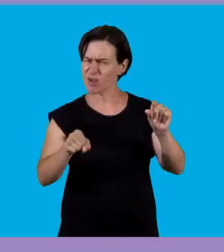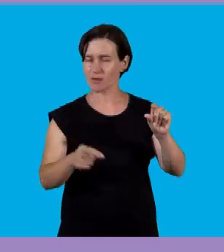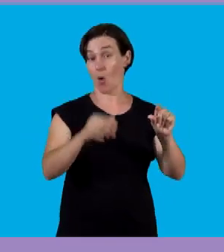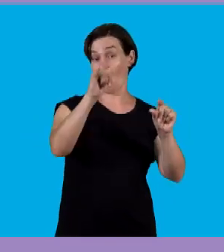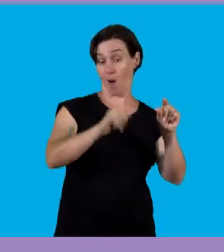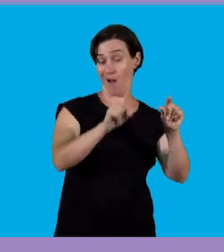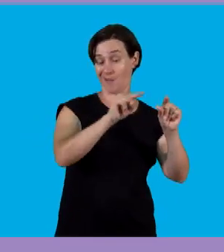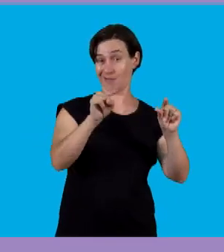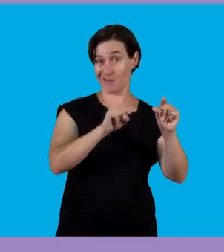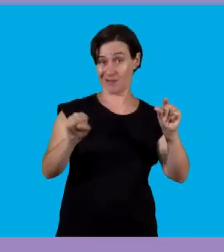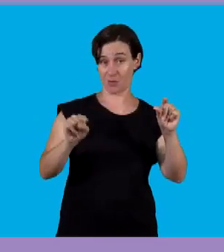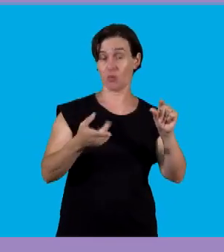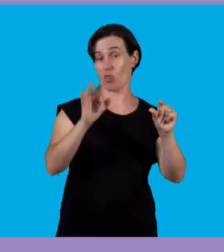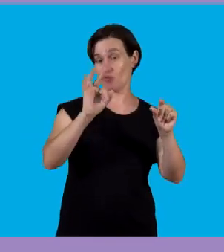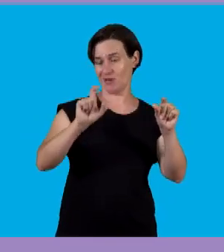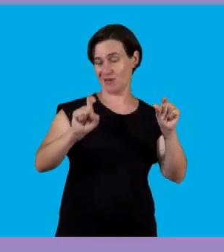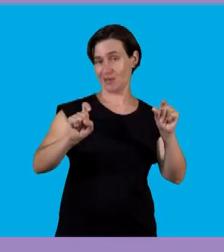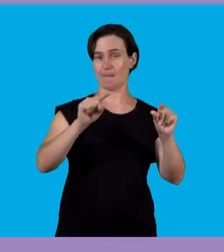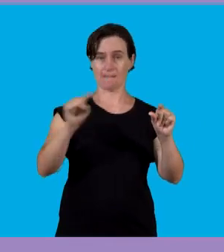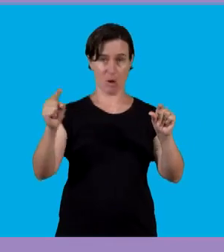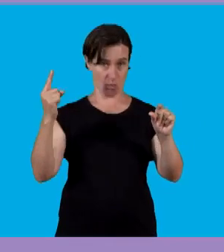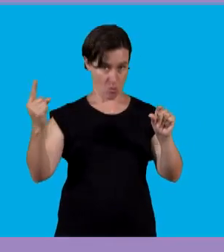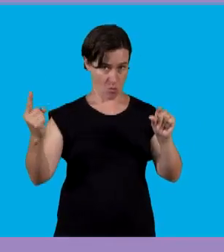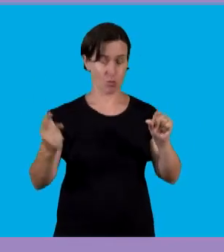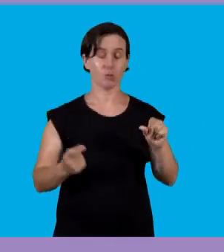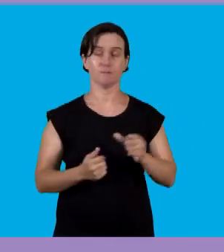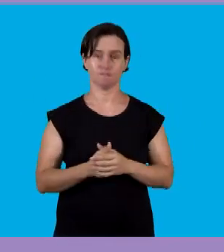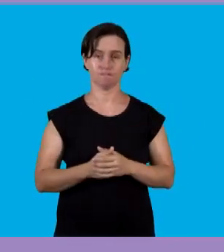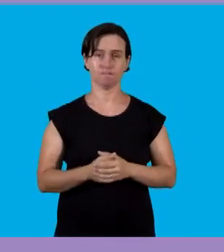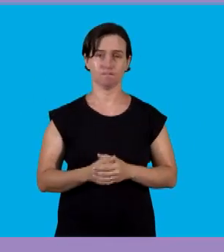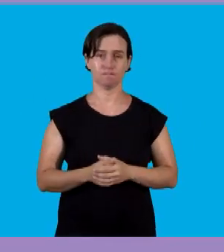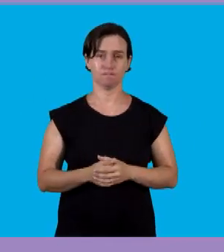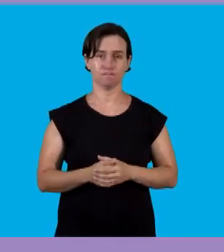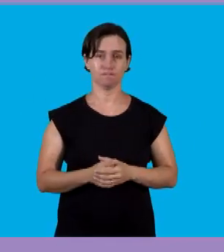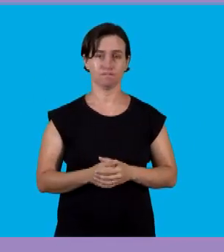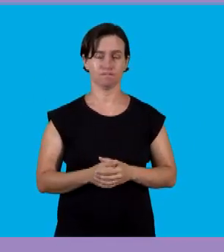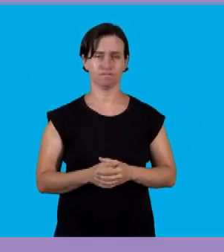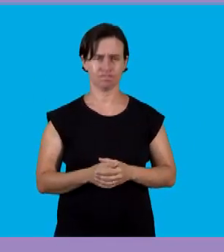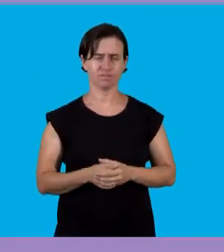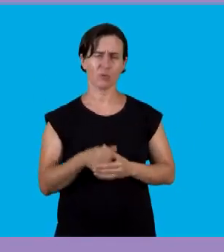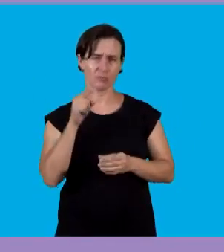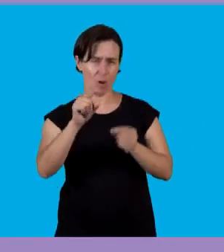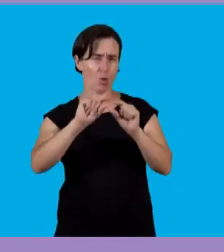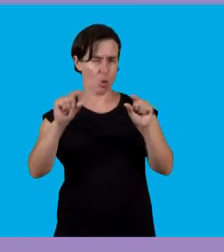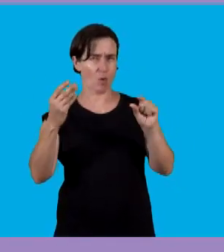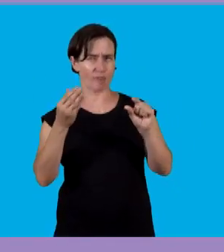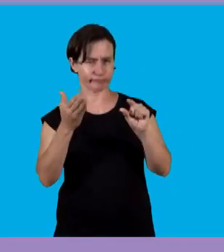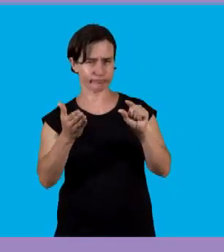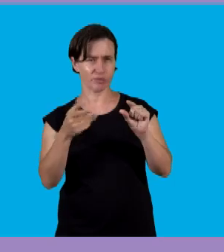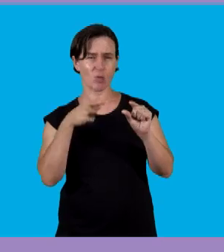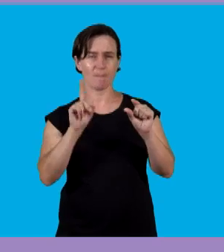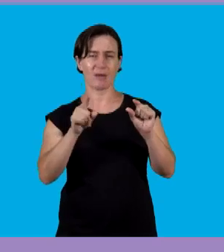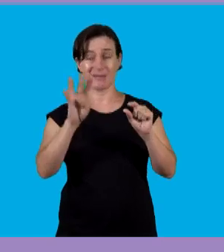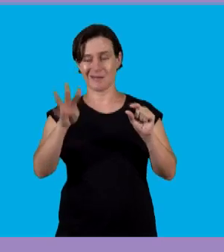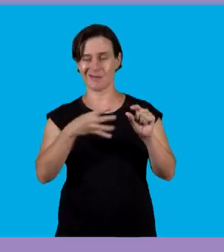y is equals to 3x minus 1. So from that equation, fill in